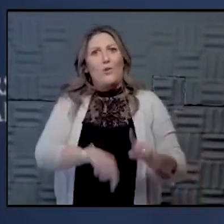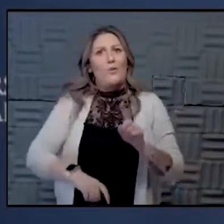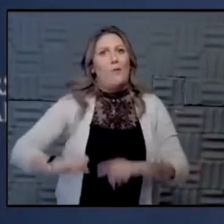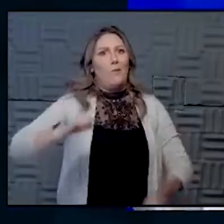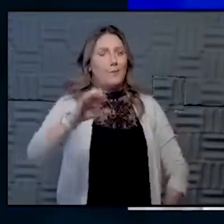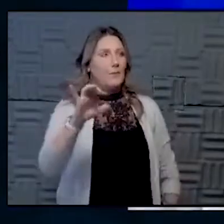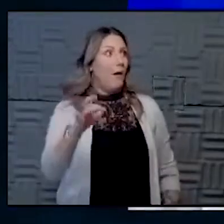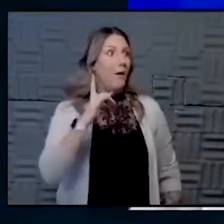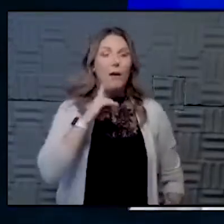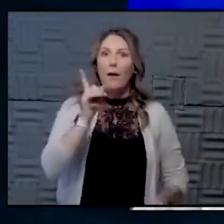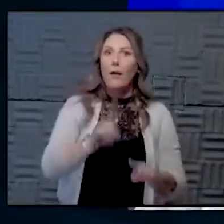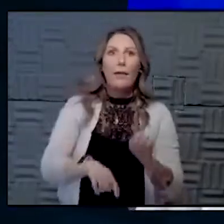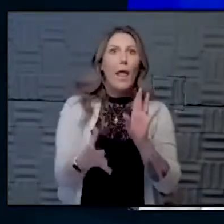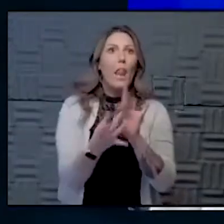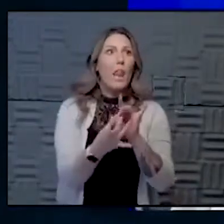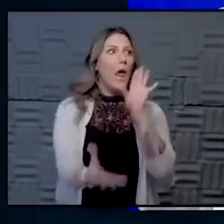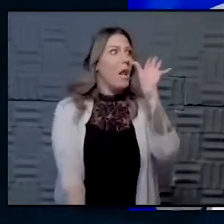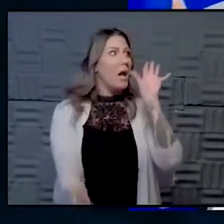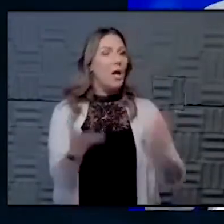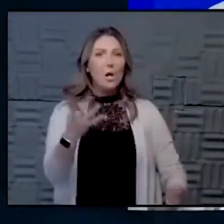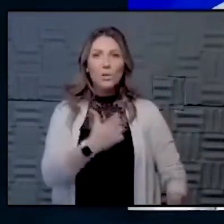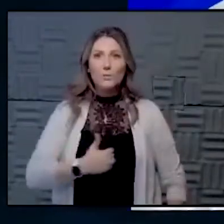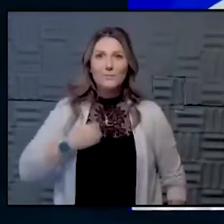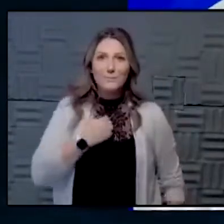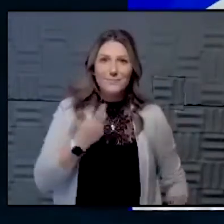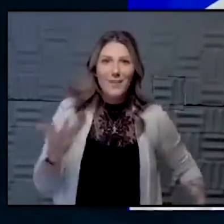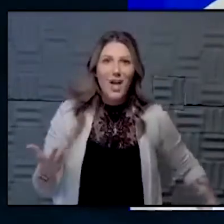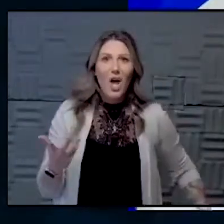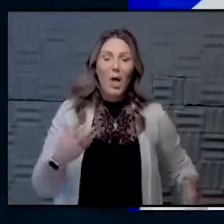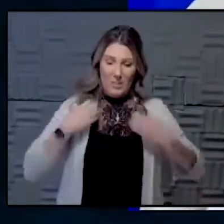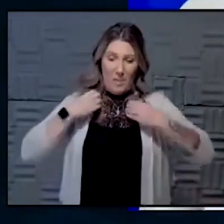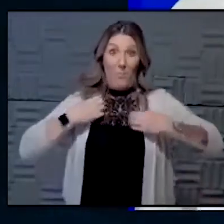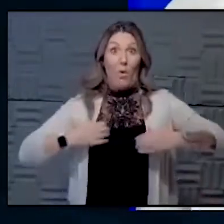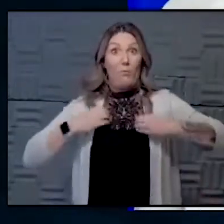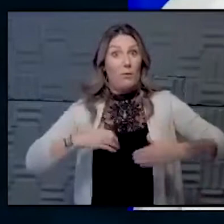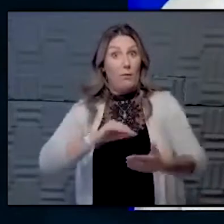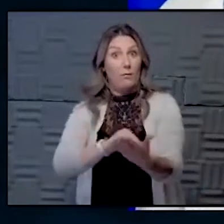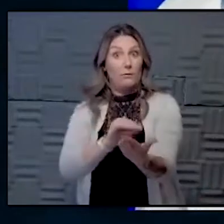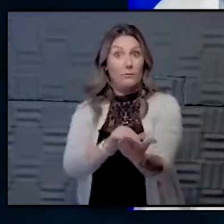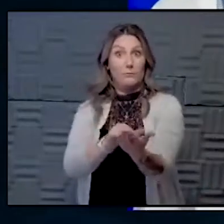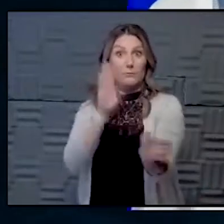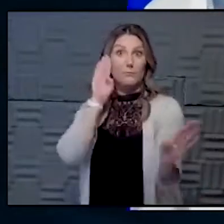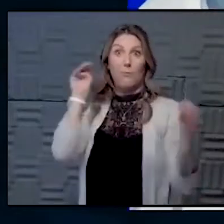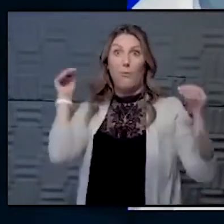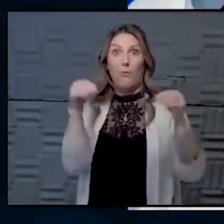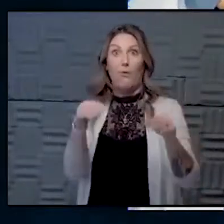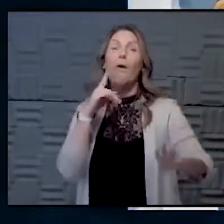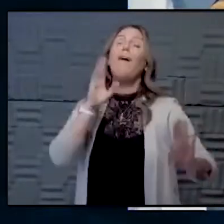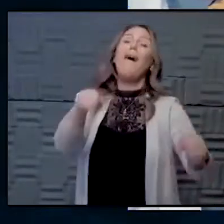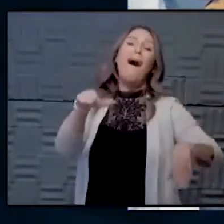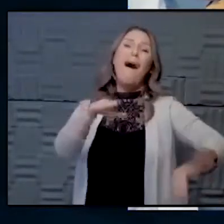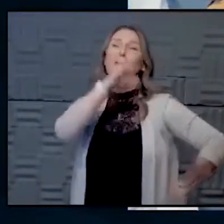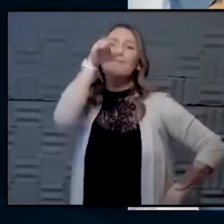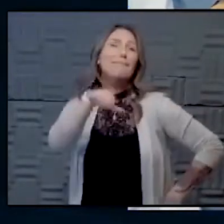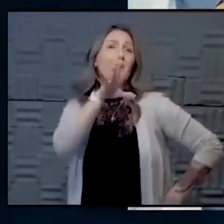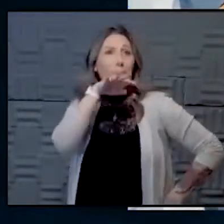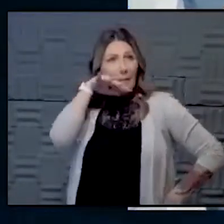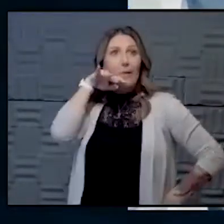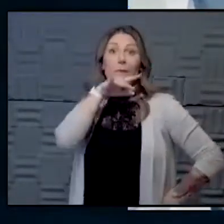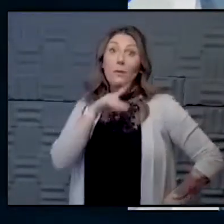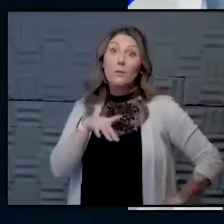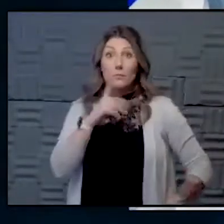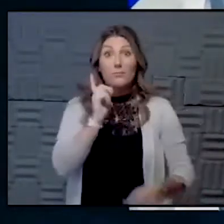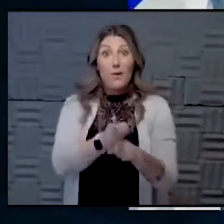just couldn't let it go. I'm sorry. Being a lung The doctor. pulmonologist came out. Oh, my patient was, Dr. Stites, I've never inhaled. Yeah, well,